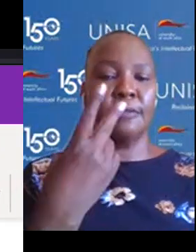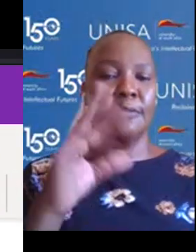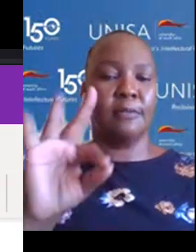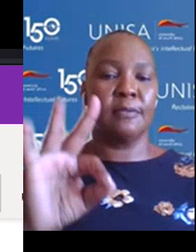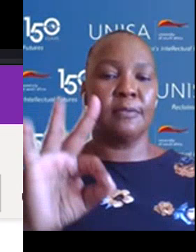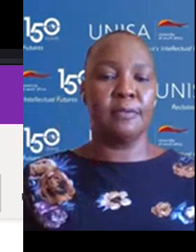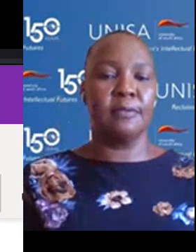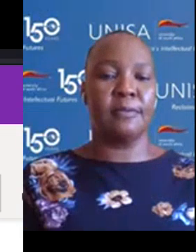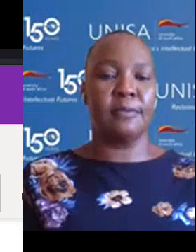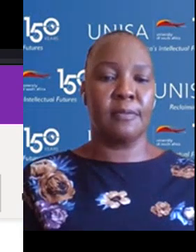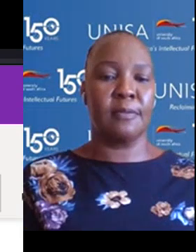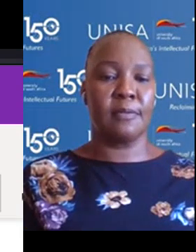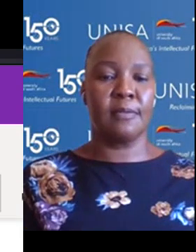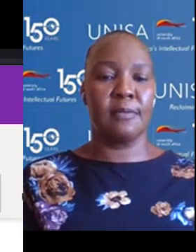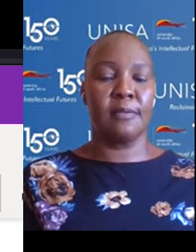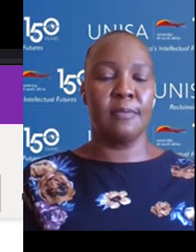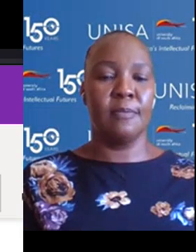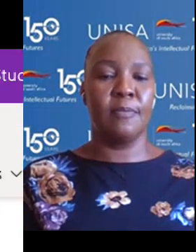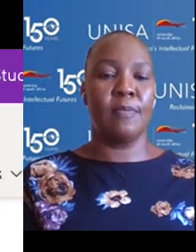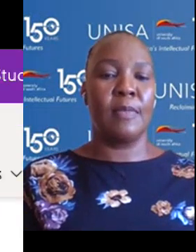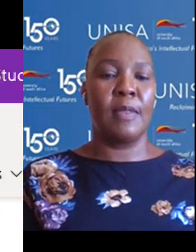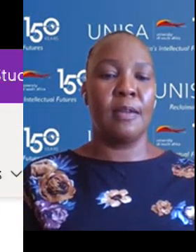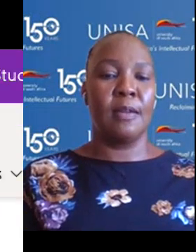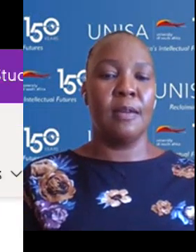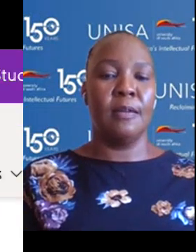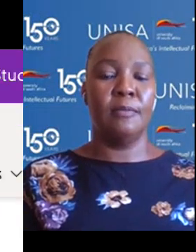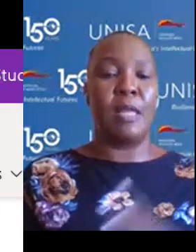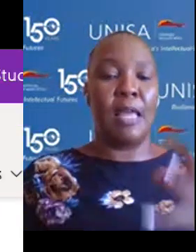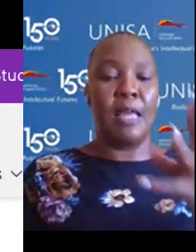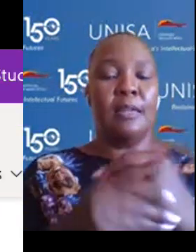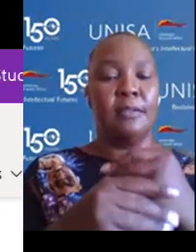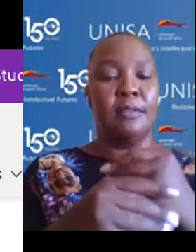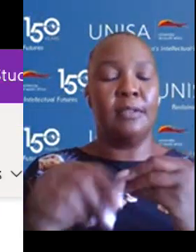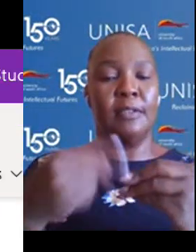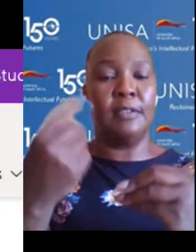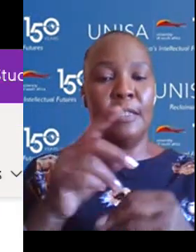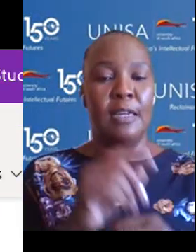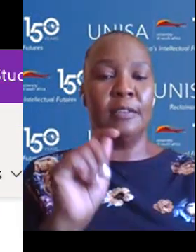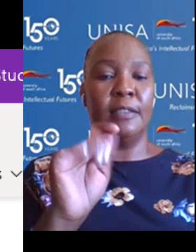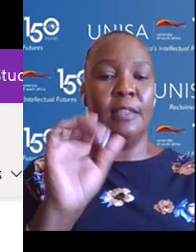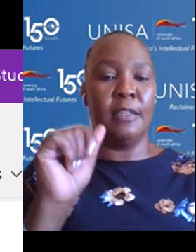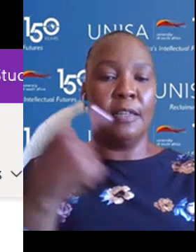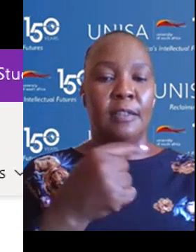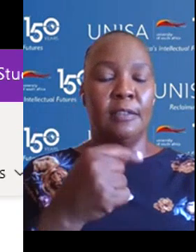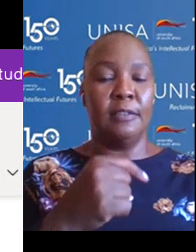2023. And then I can perhaps add another tag here by just pressing enter.